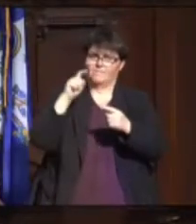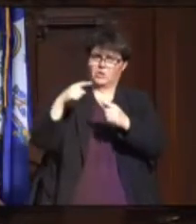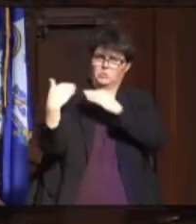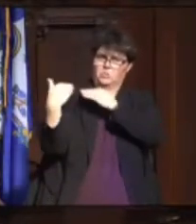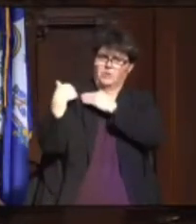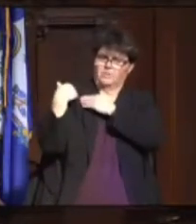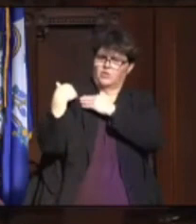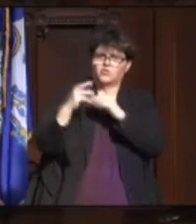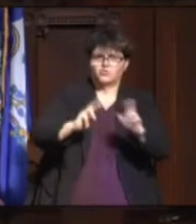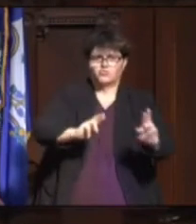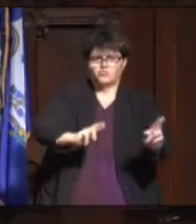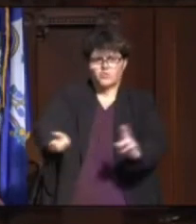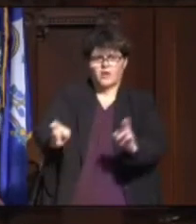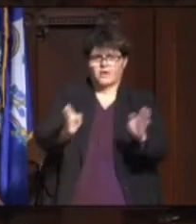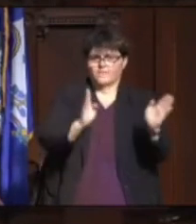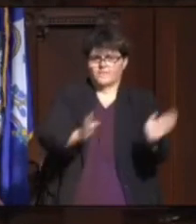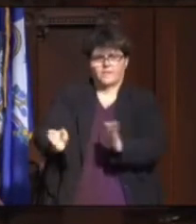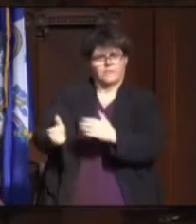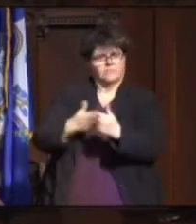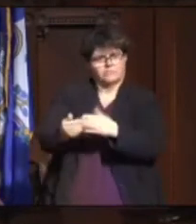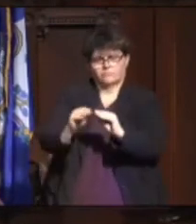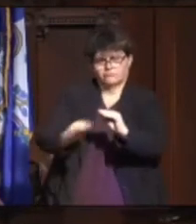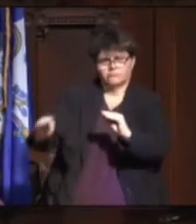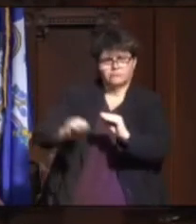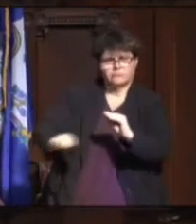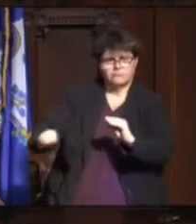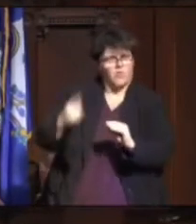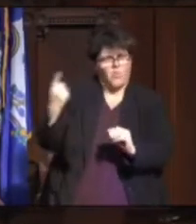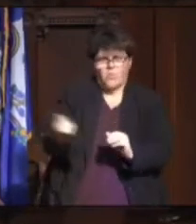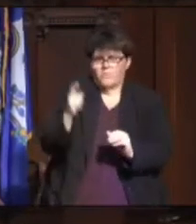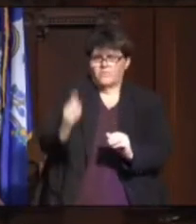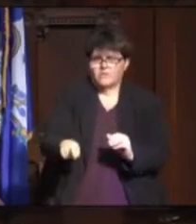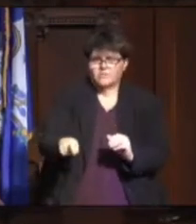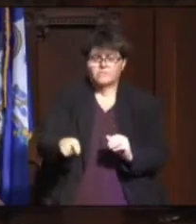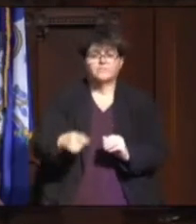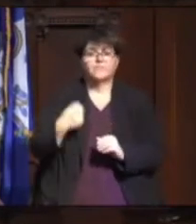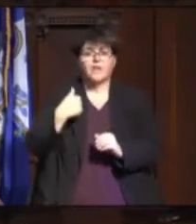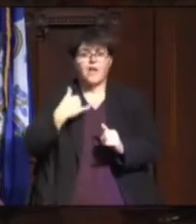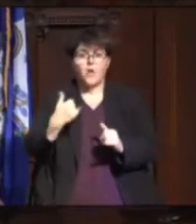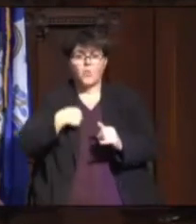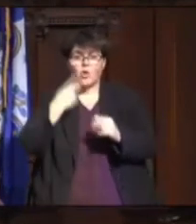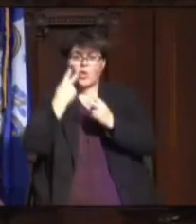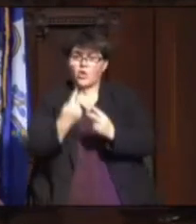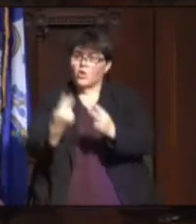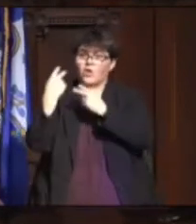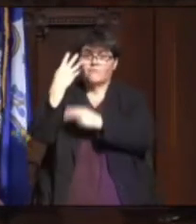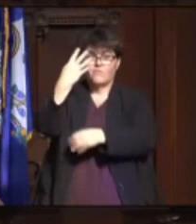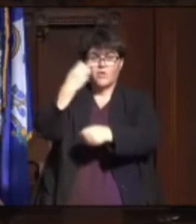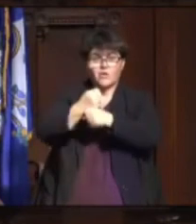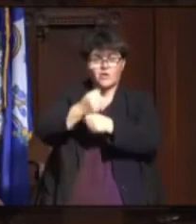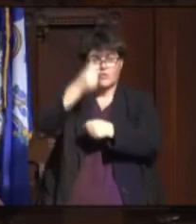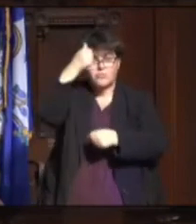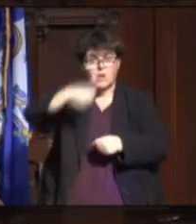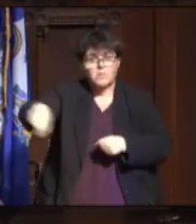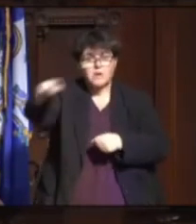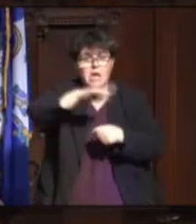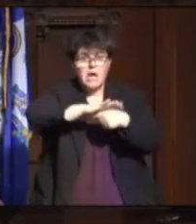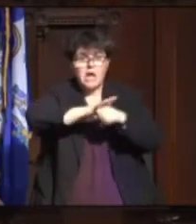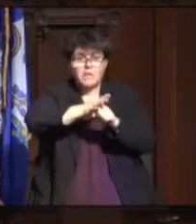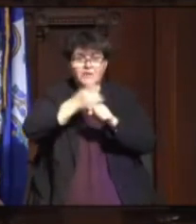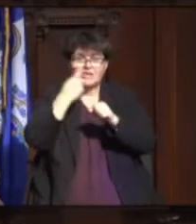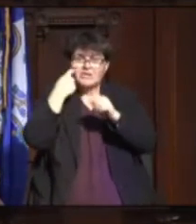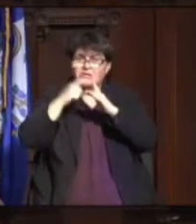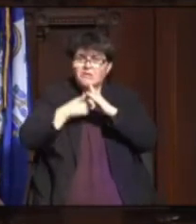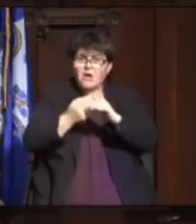budget builds on the momentum of the last 4 years, and COVID be damned, we're just getting started. As a result of our sound